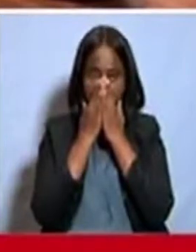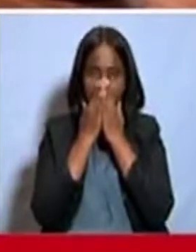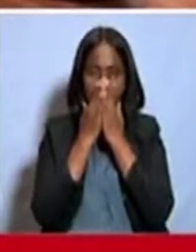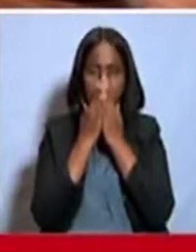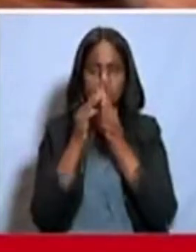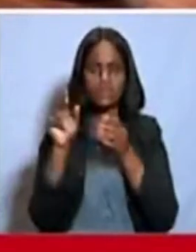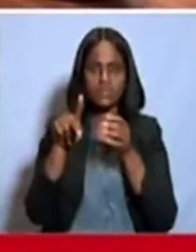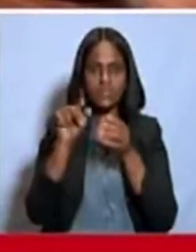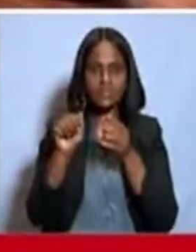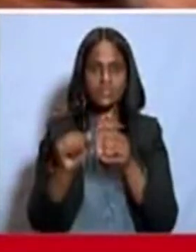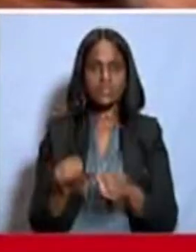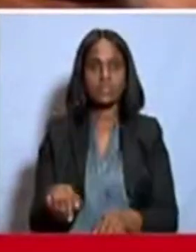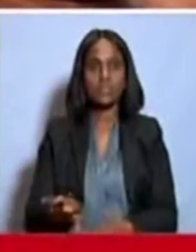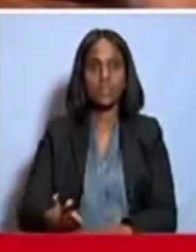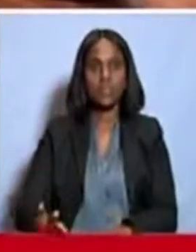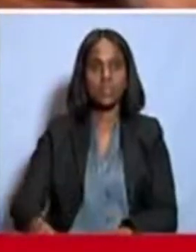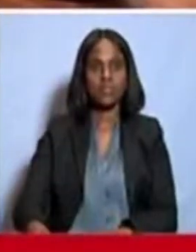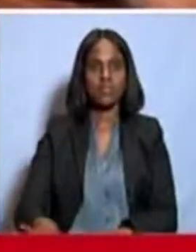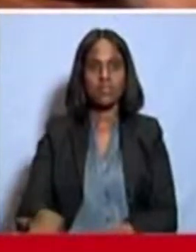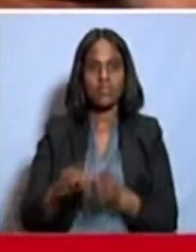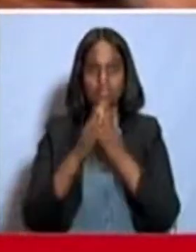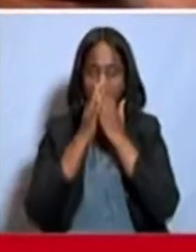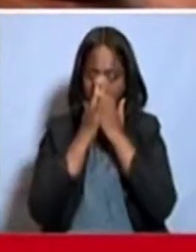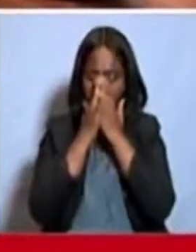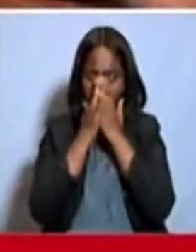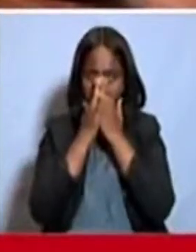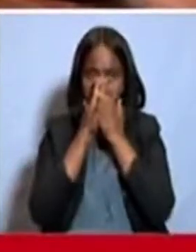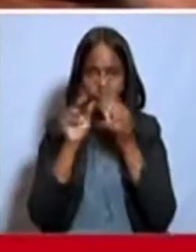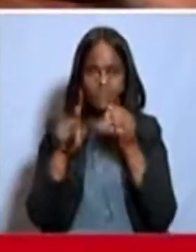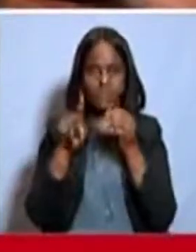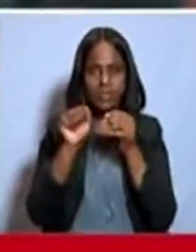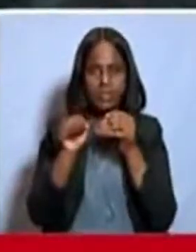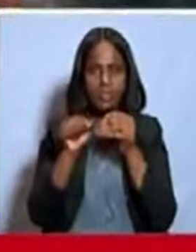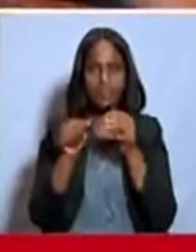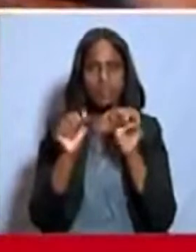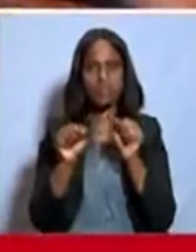PS, who's circulated the soft copies? Maybe you can just